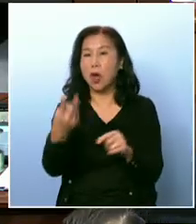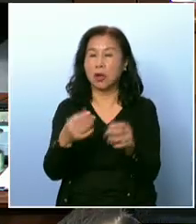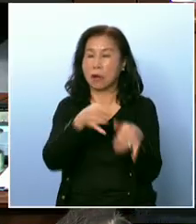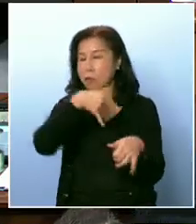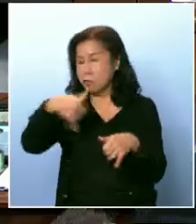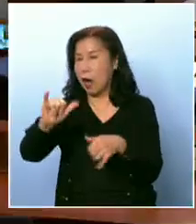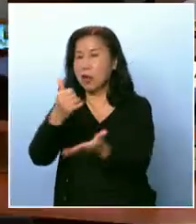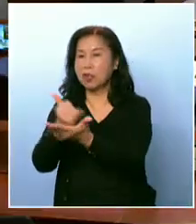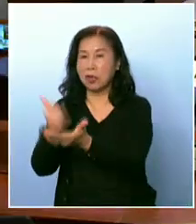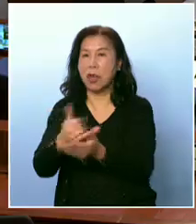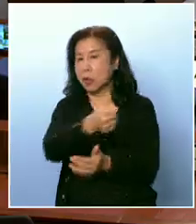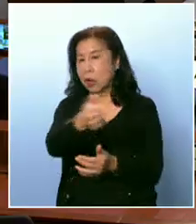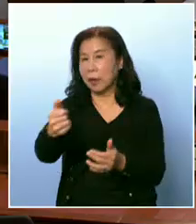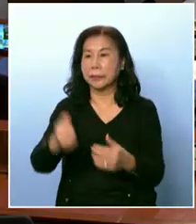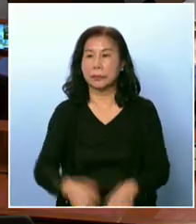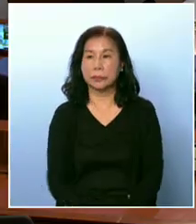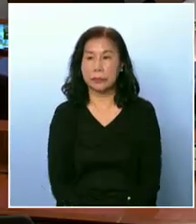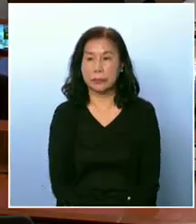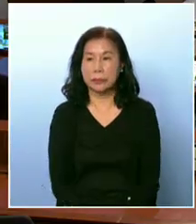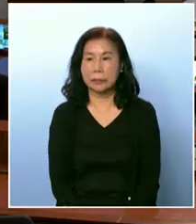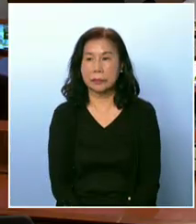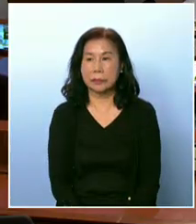to your seats. Thank you.